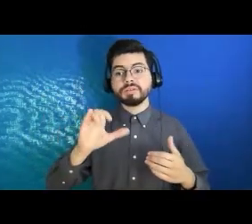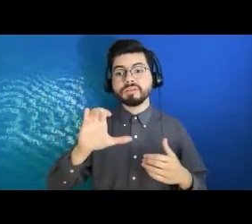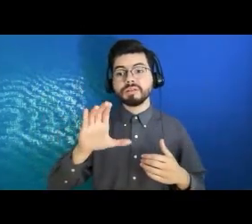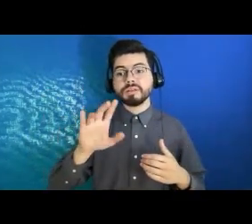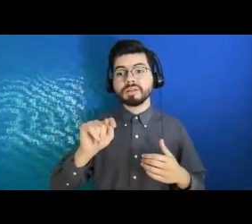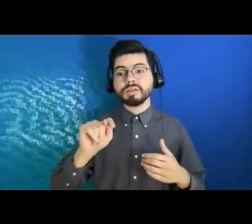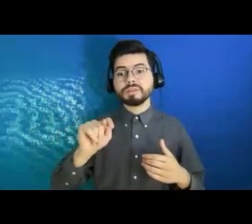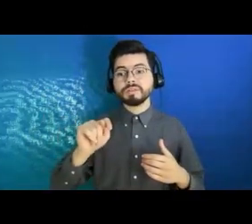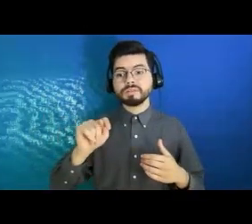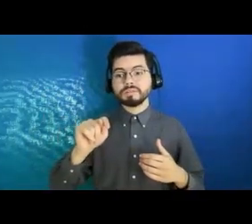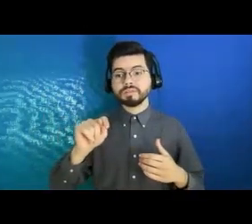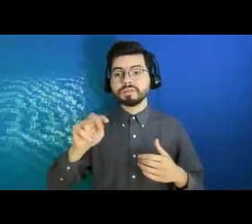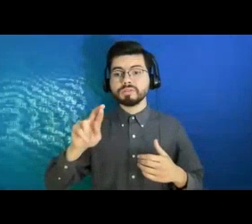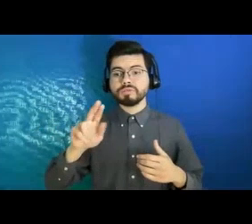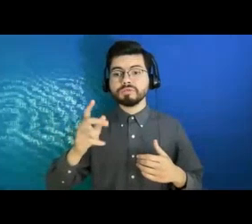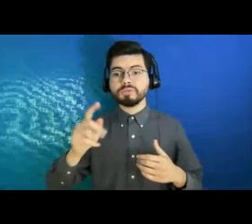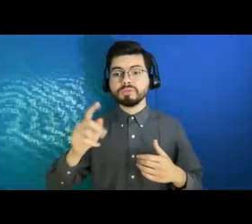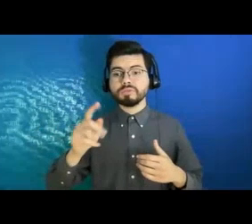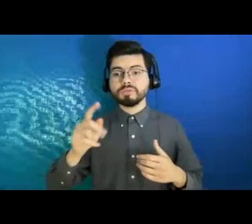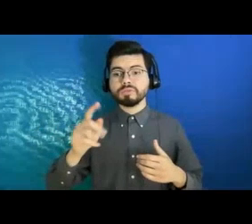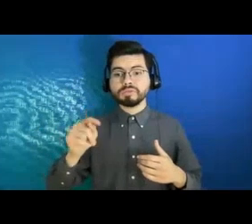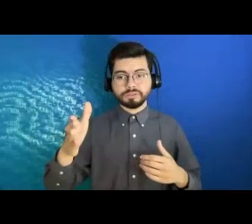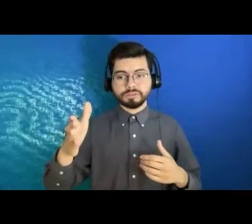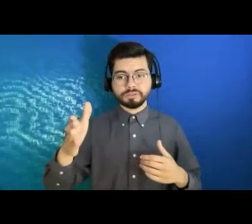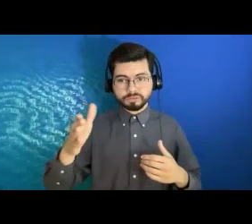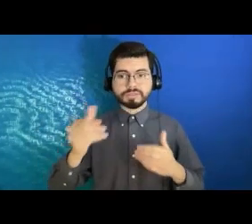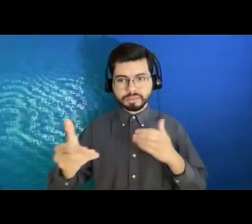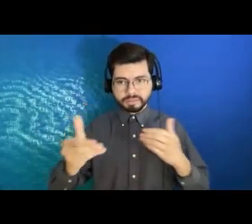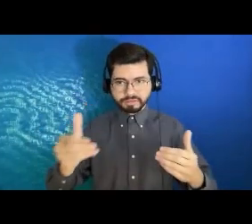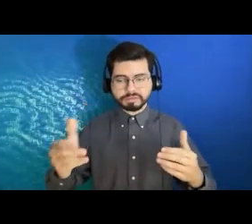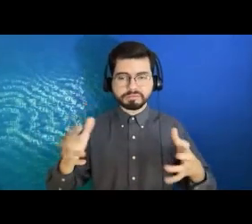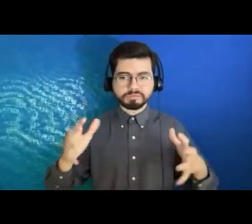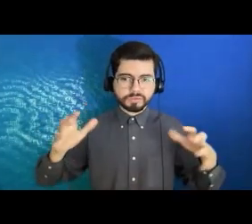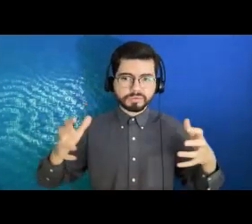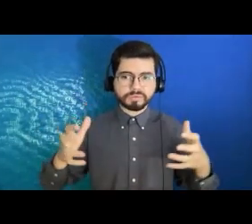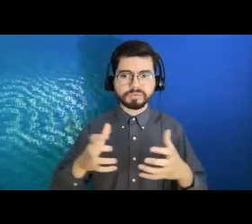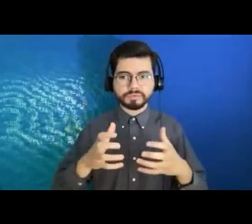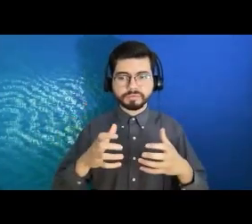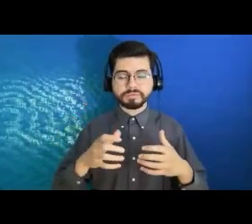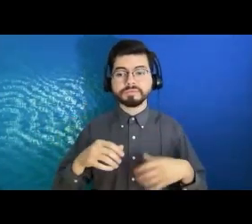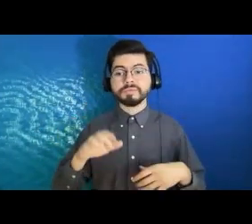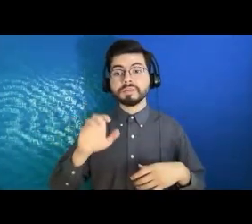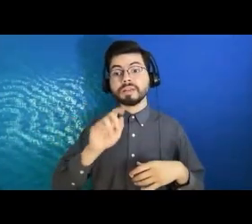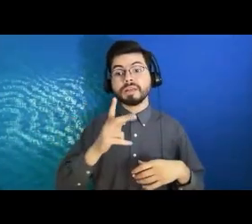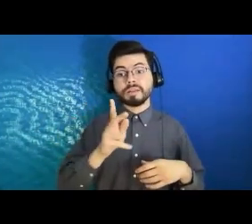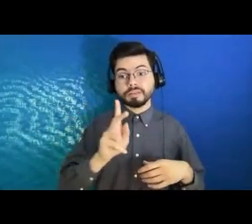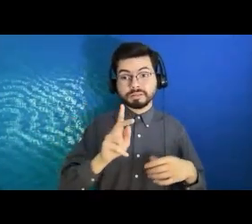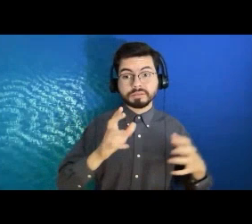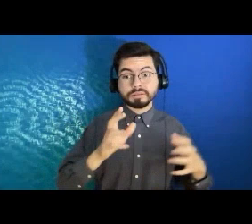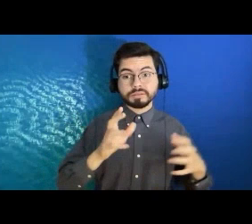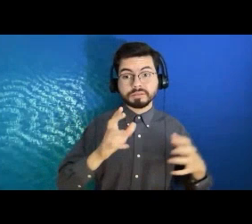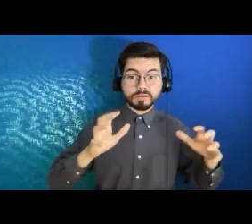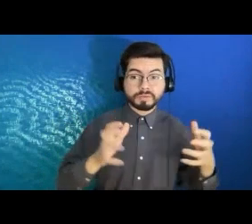our elk population has declined, but our bison population has increased. So I see in the paper a lot of times, that bears